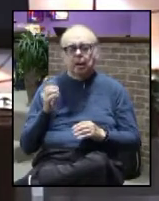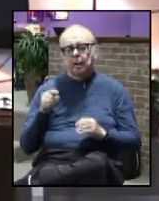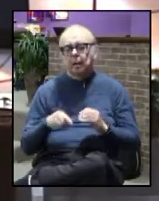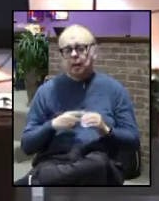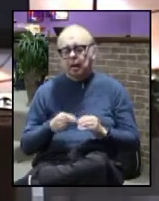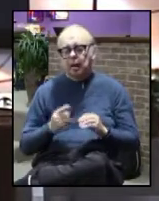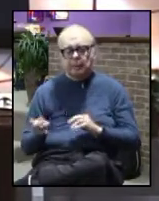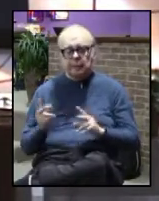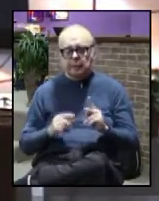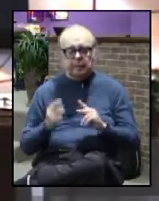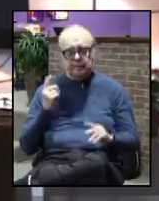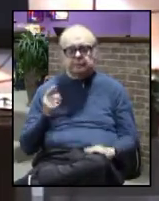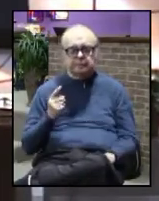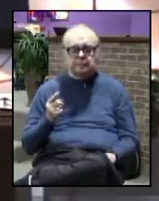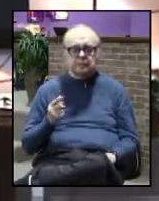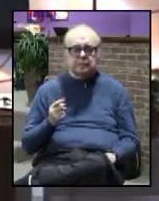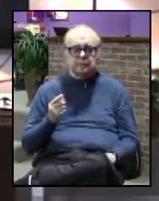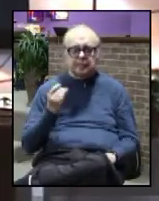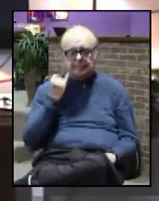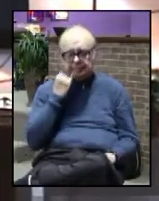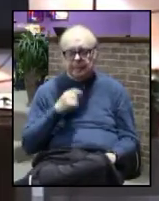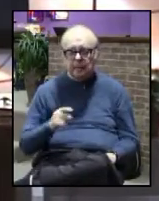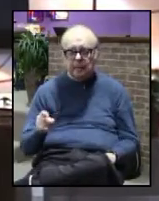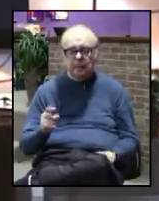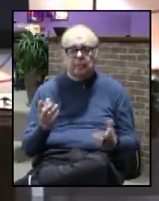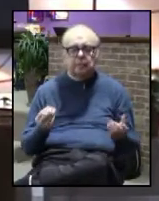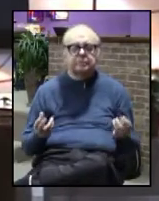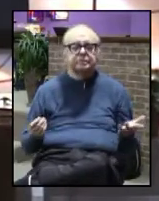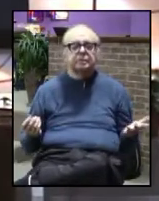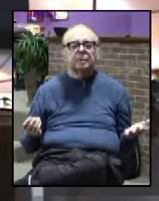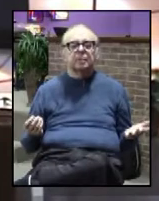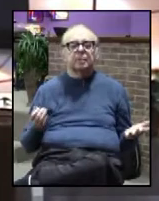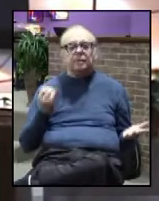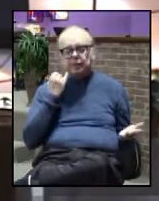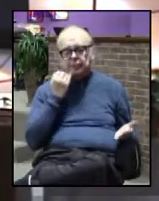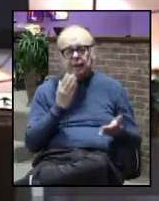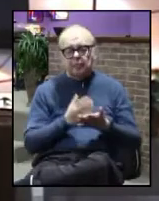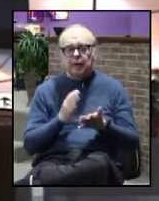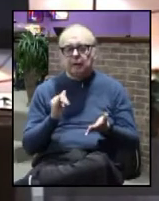others. If we stop drifting, what are we going to do?